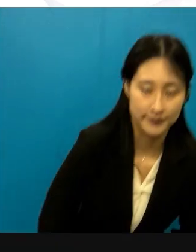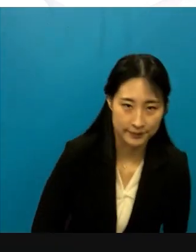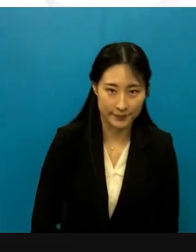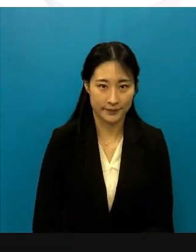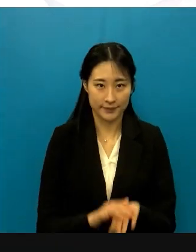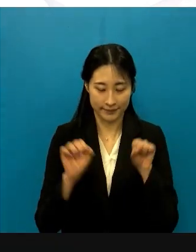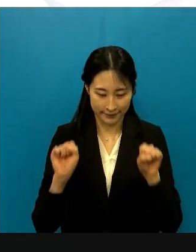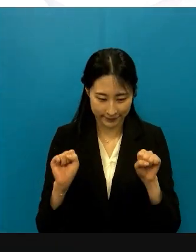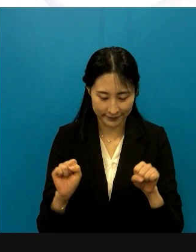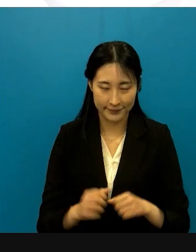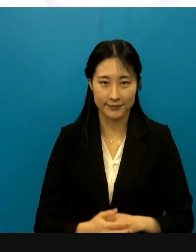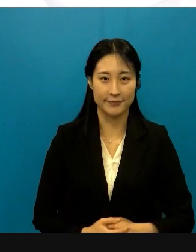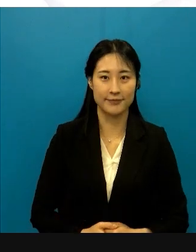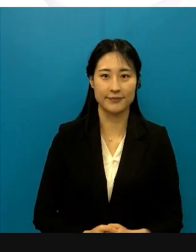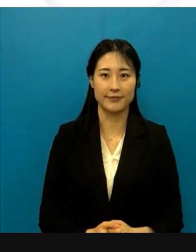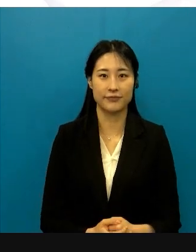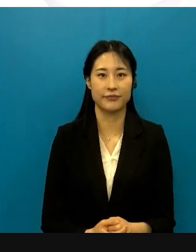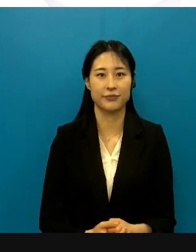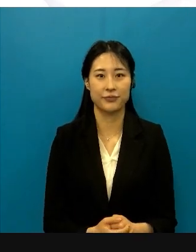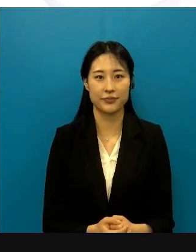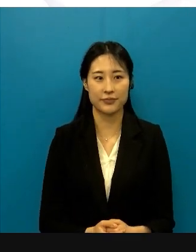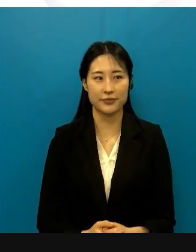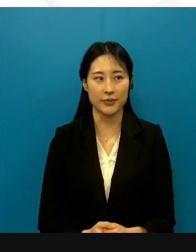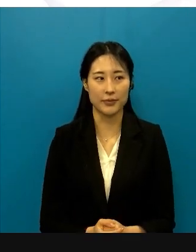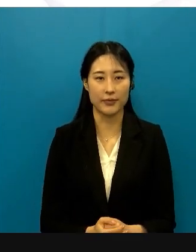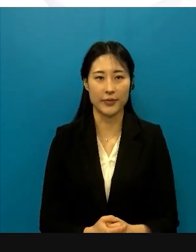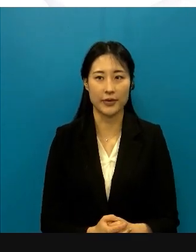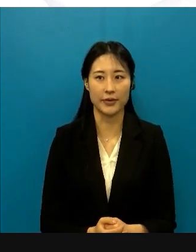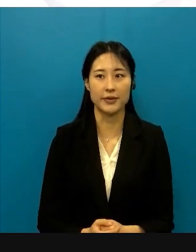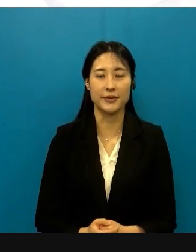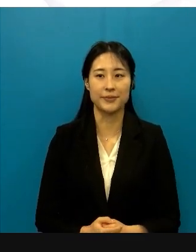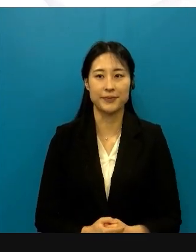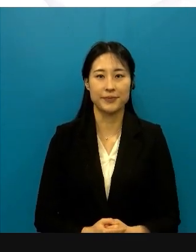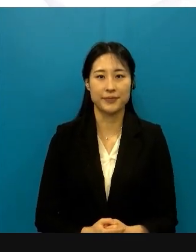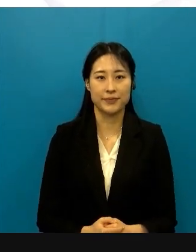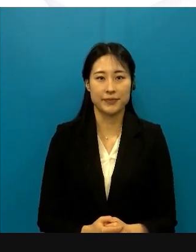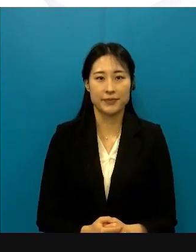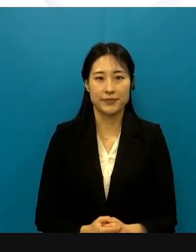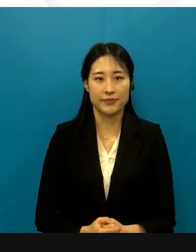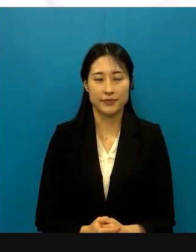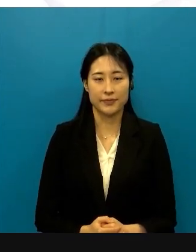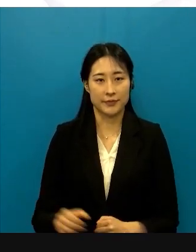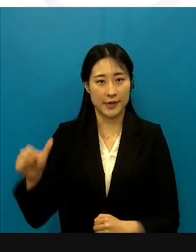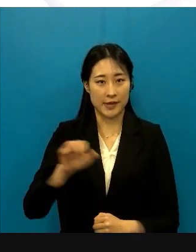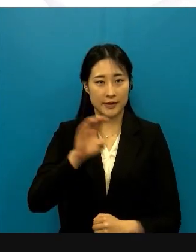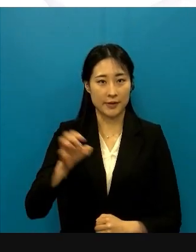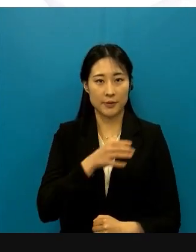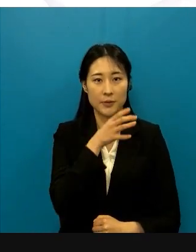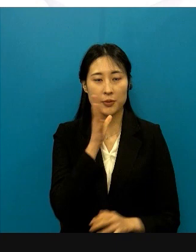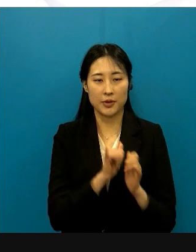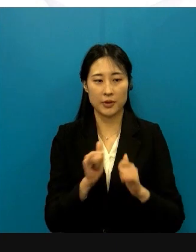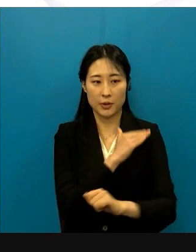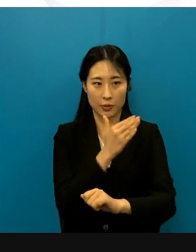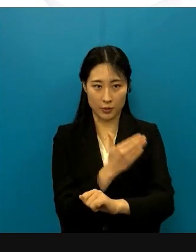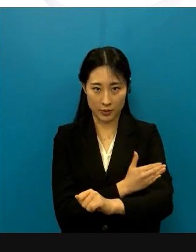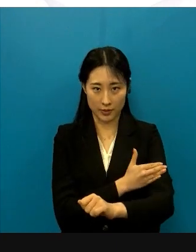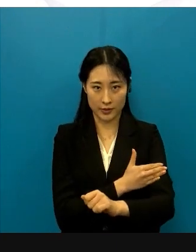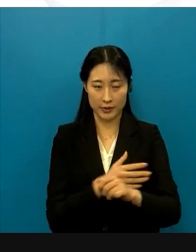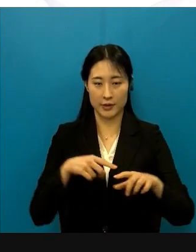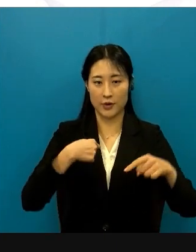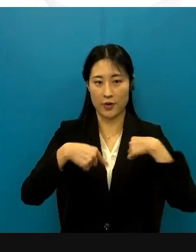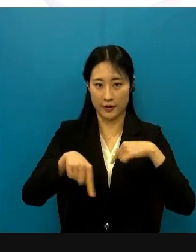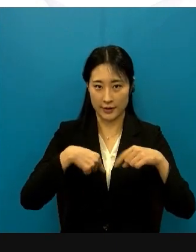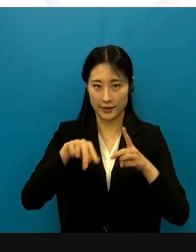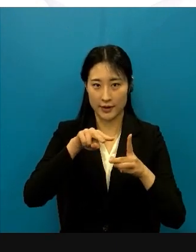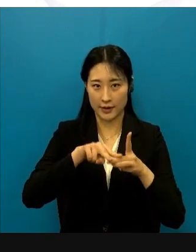Hello, I'm Younsuch from ASEM Global Aging Center. Thank you, Dr. Kaycan, for your